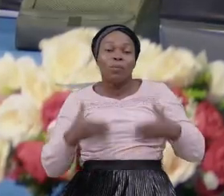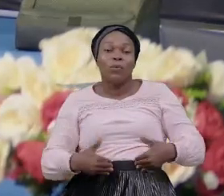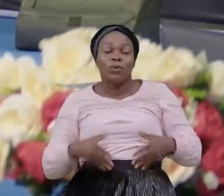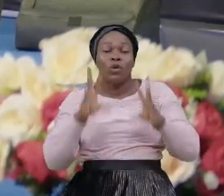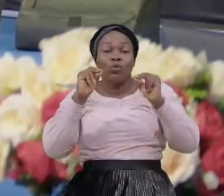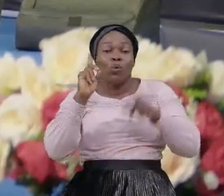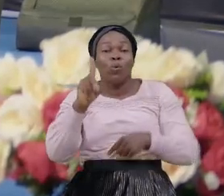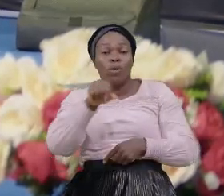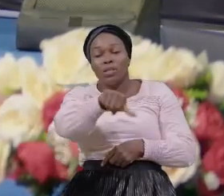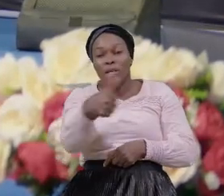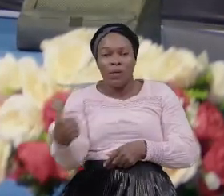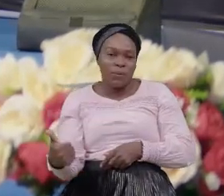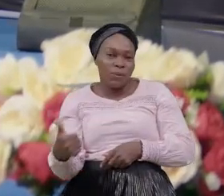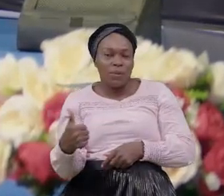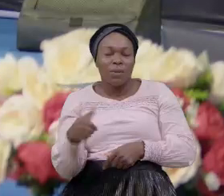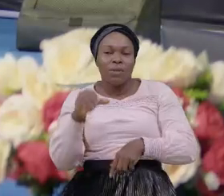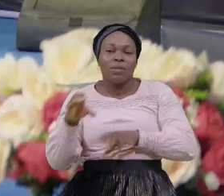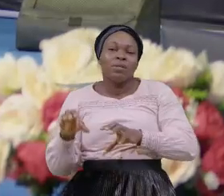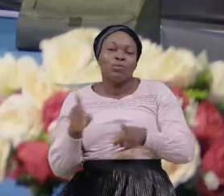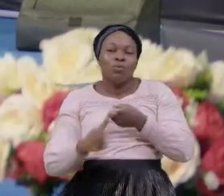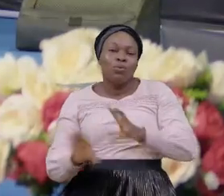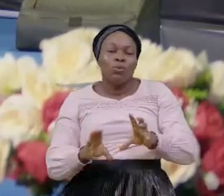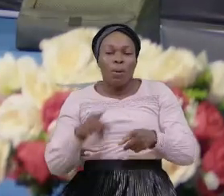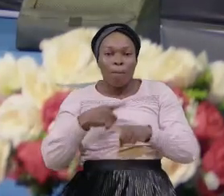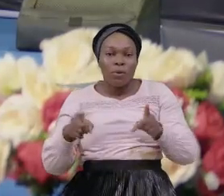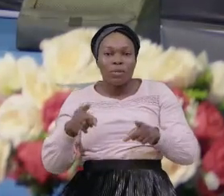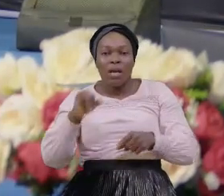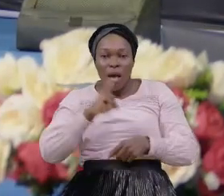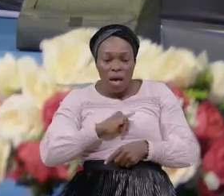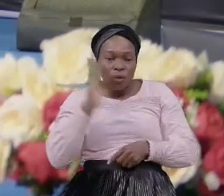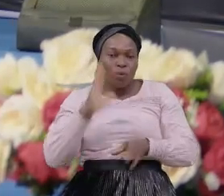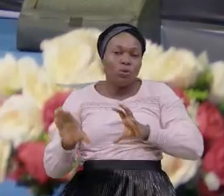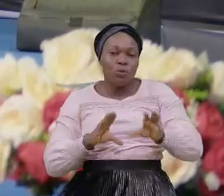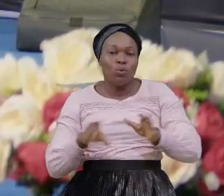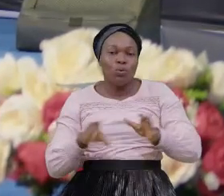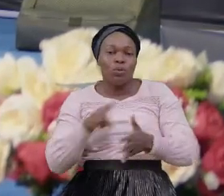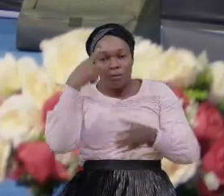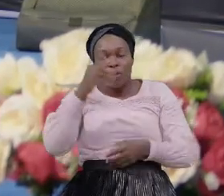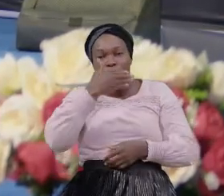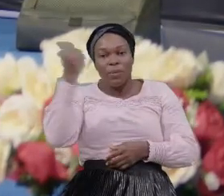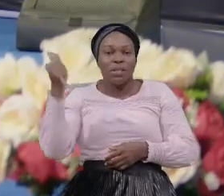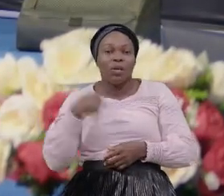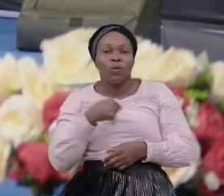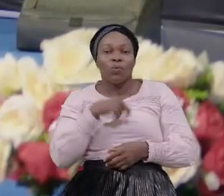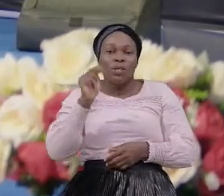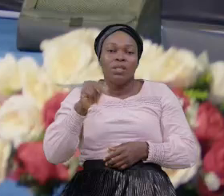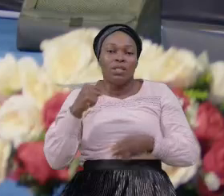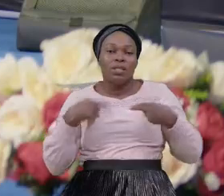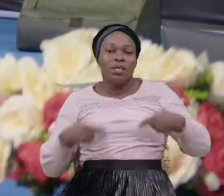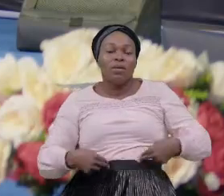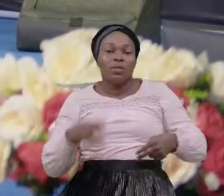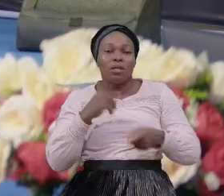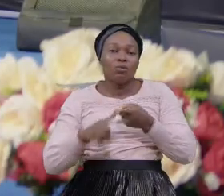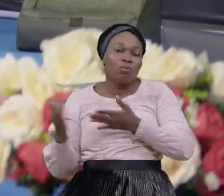going to change this one for the better. But you need the health, the restoring of